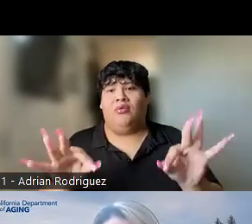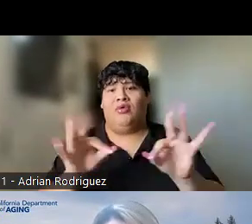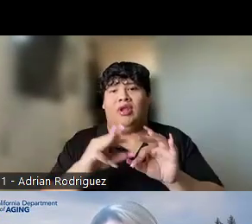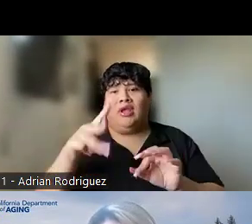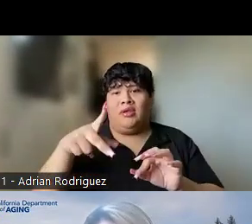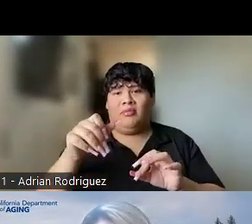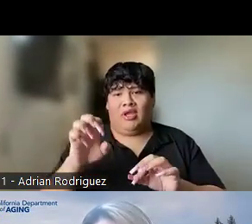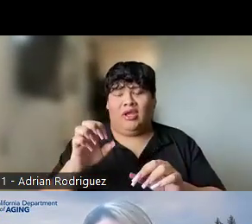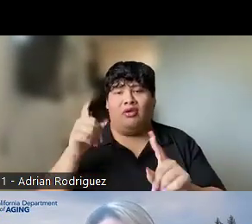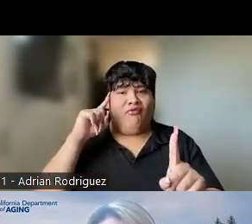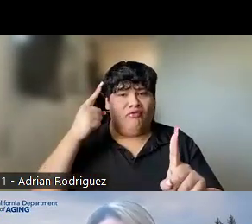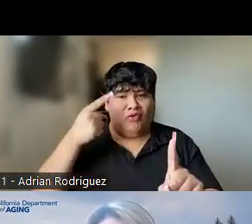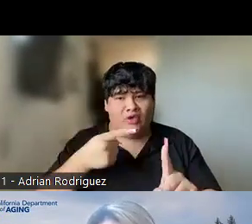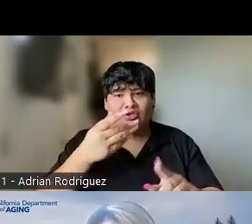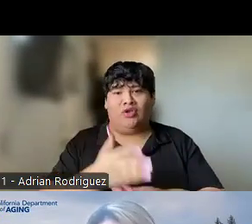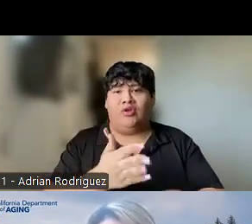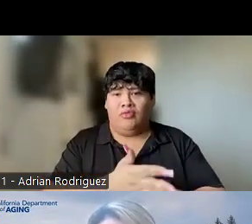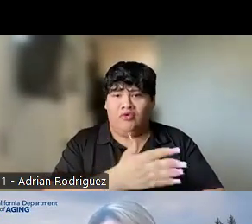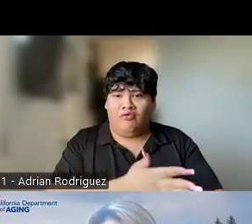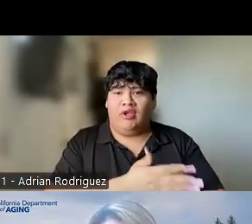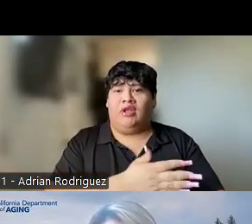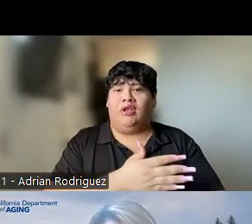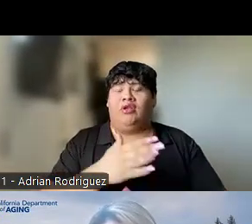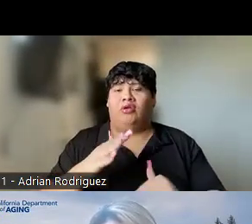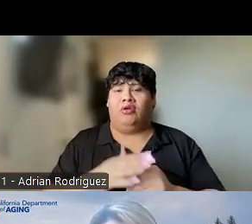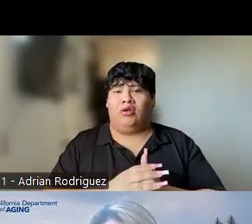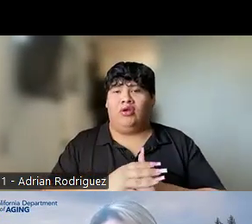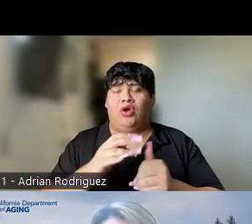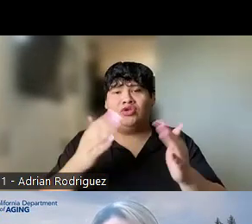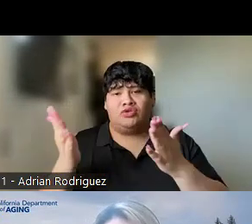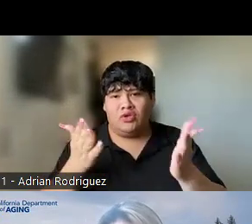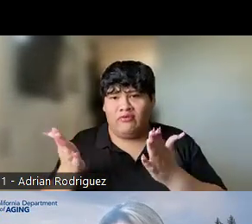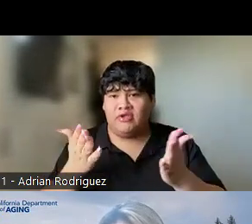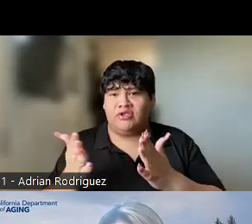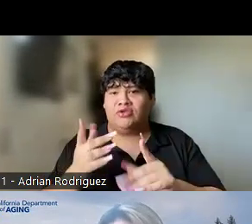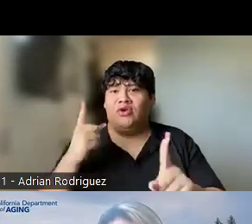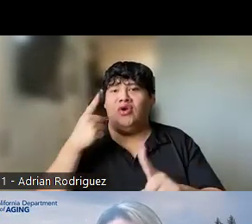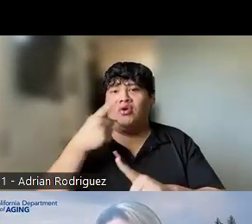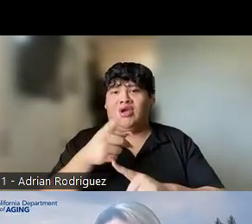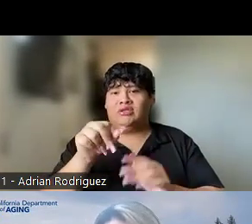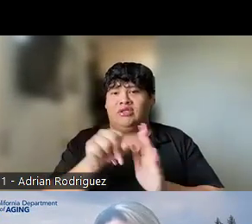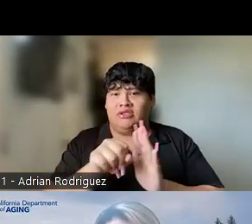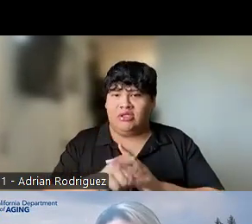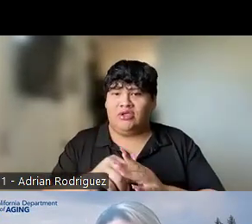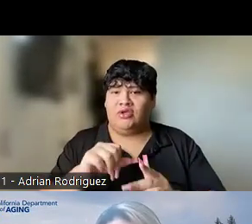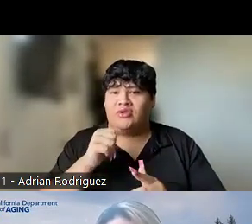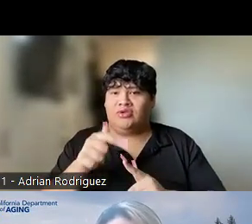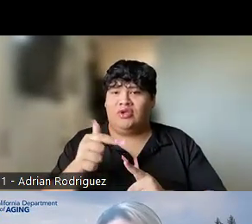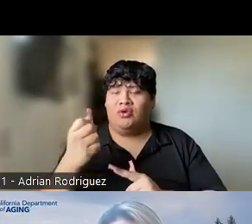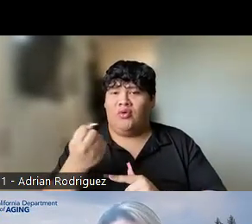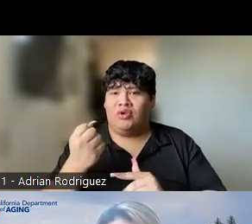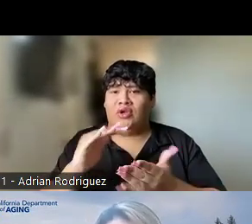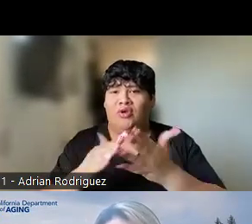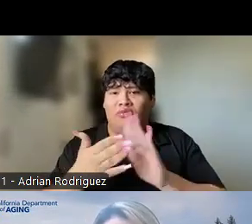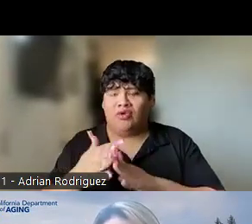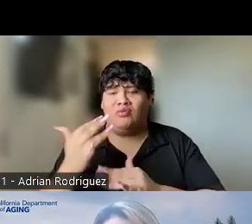MPA also focuses on improving and streamlining access to services. Across the state and through our stakeholder committees, we